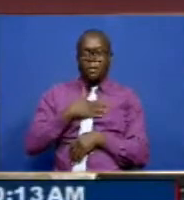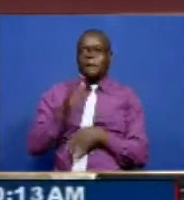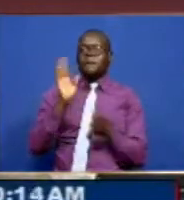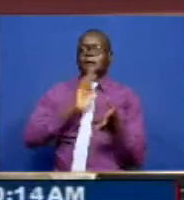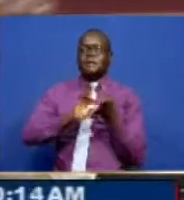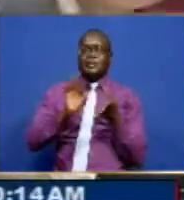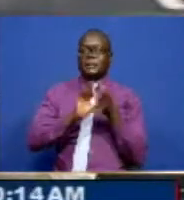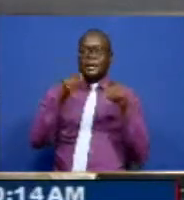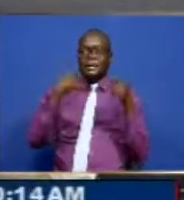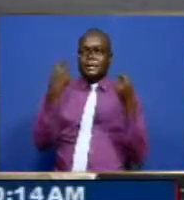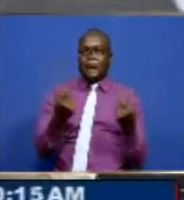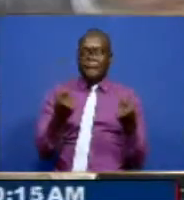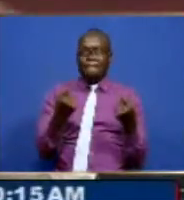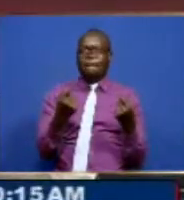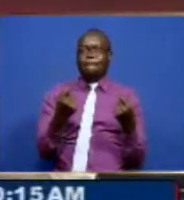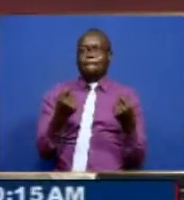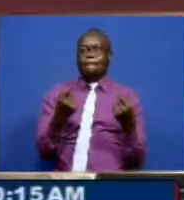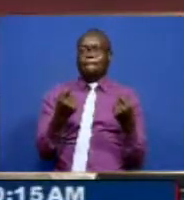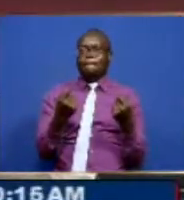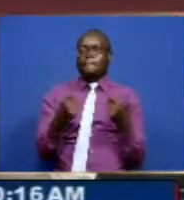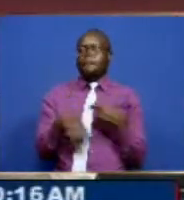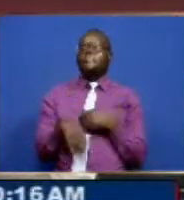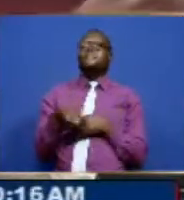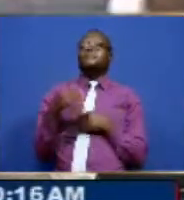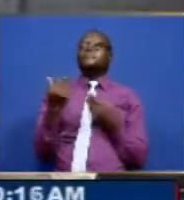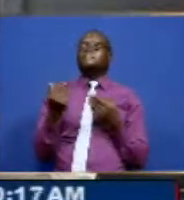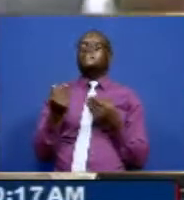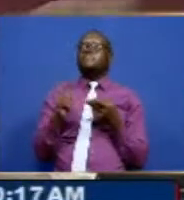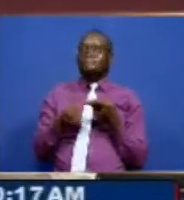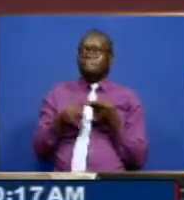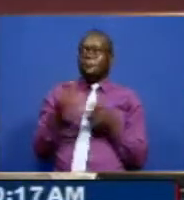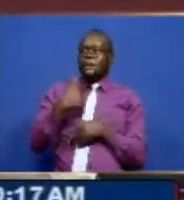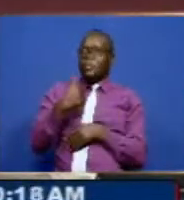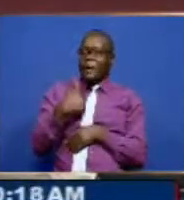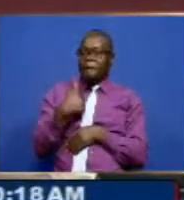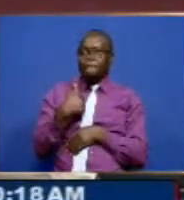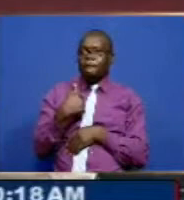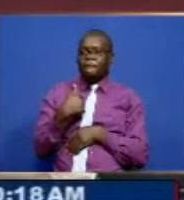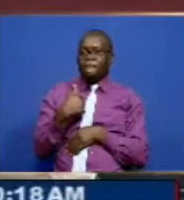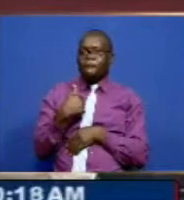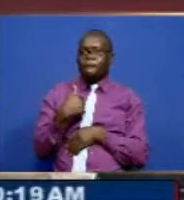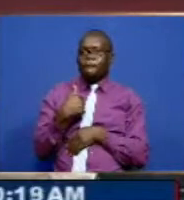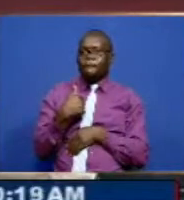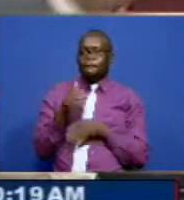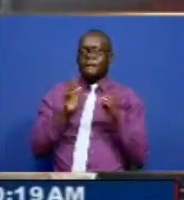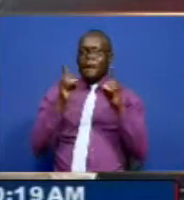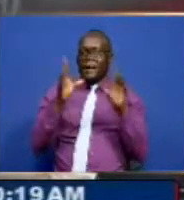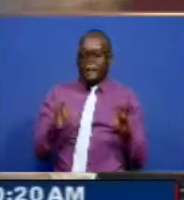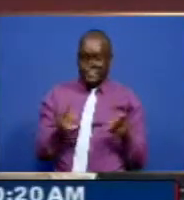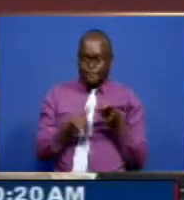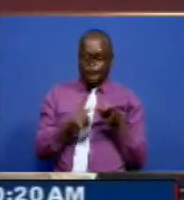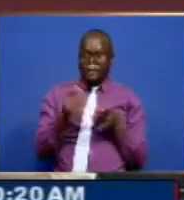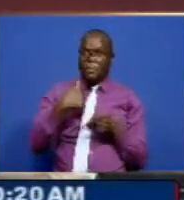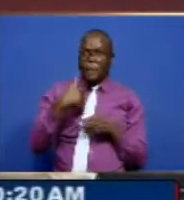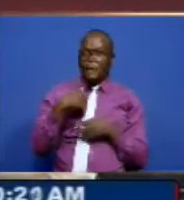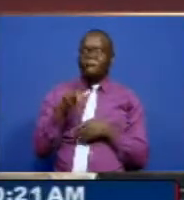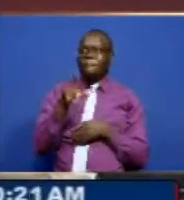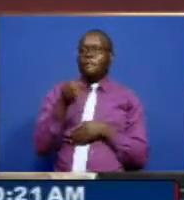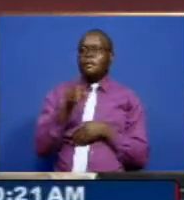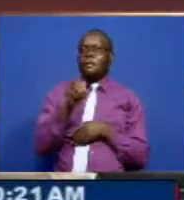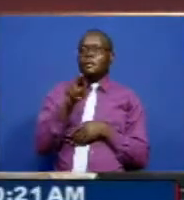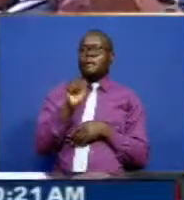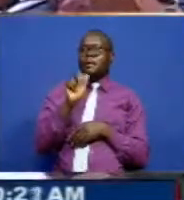secretariat team, including Brenda Ogembo. We have Mary Chesire, Deputy Director. We have Lorna Okach,